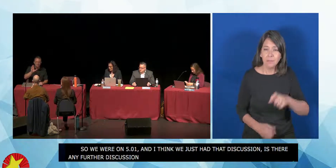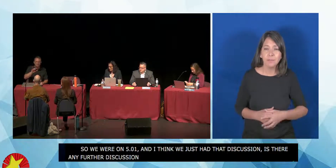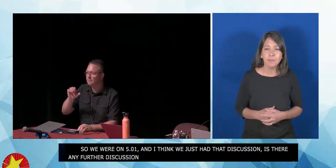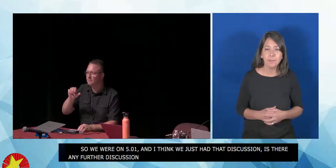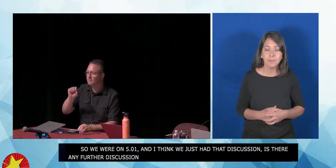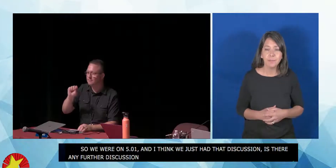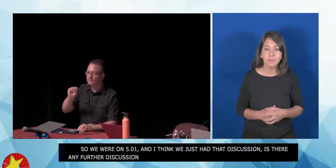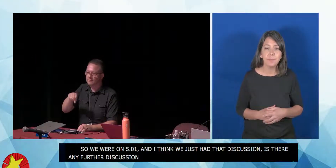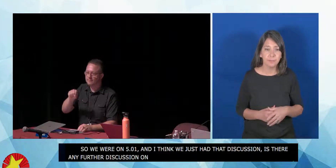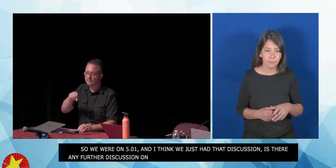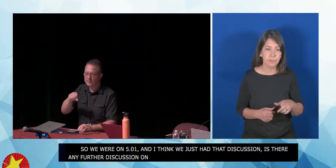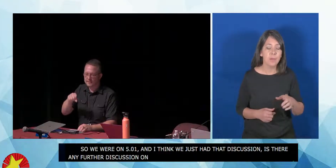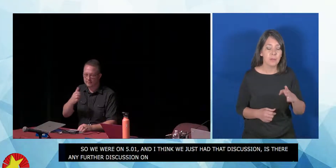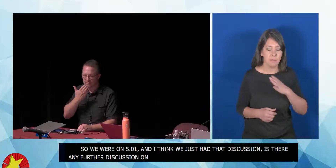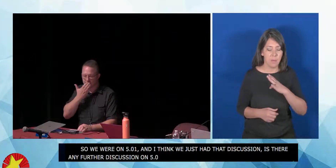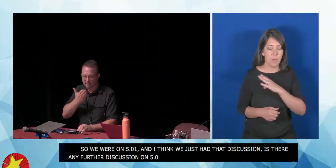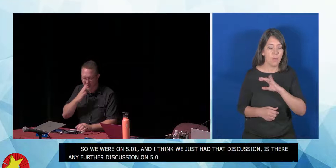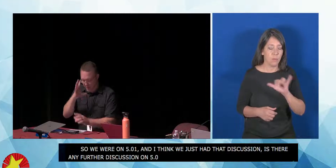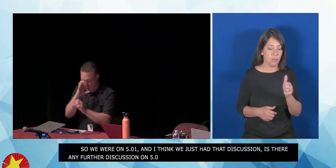Yes, this is Board Member Jantz.